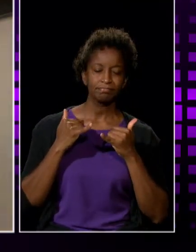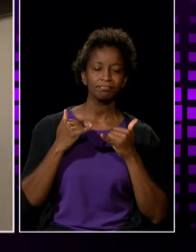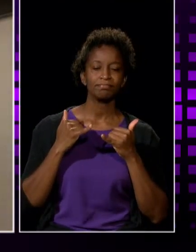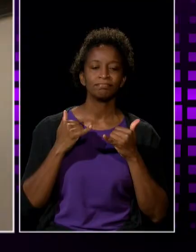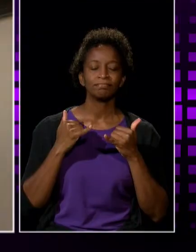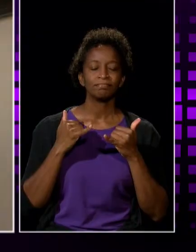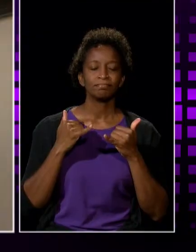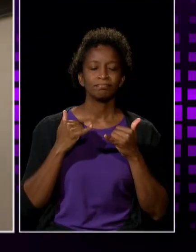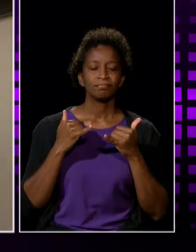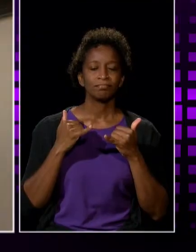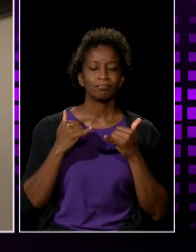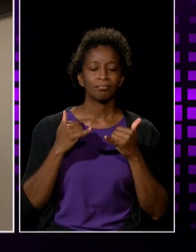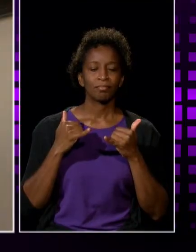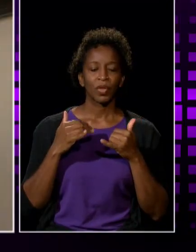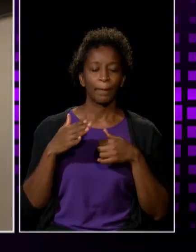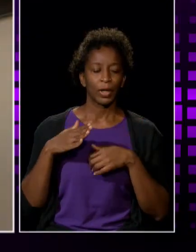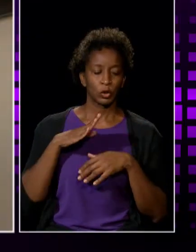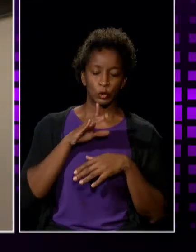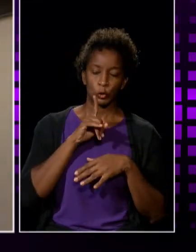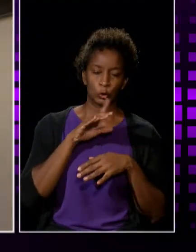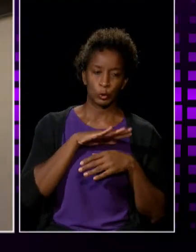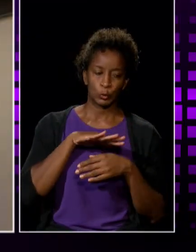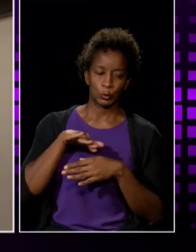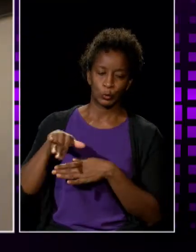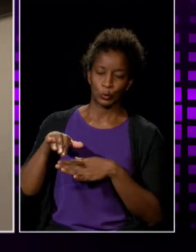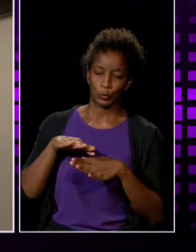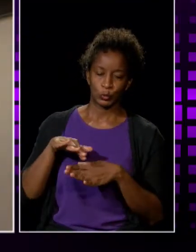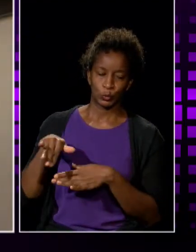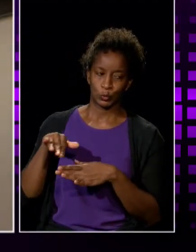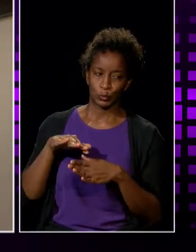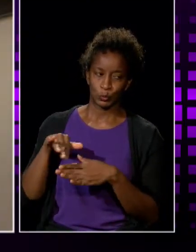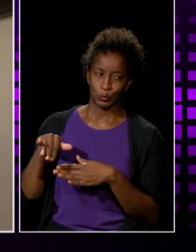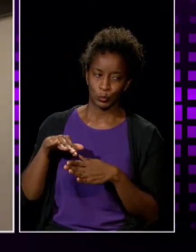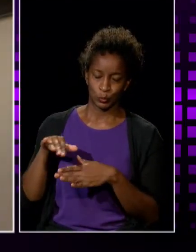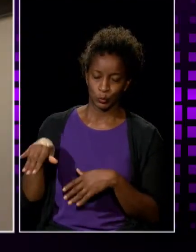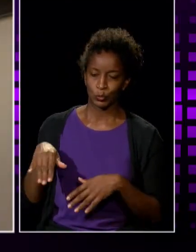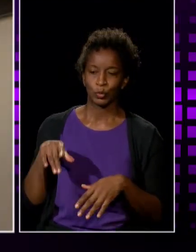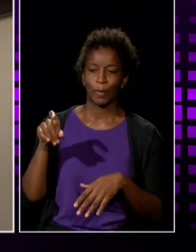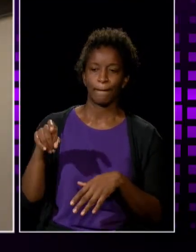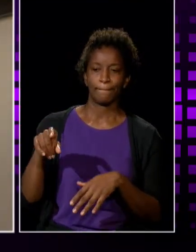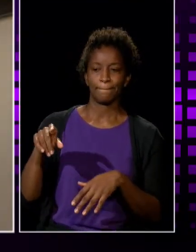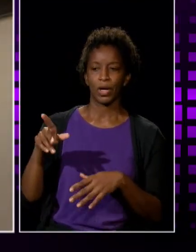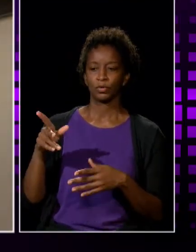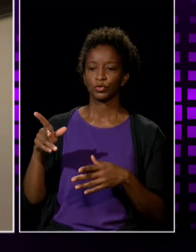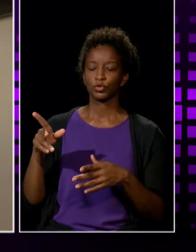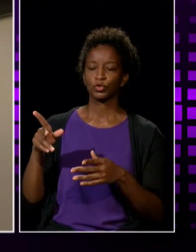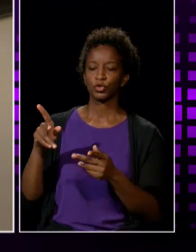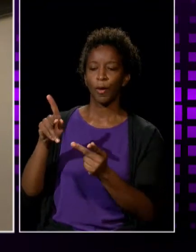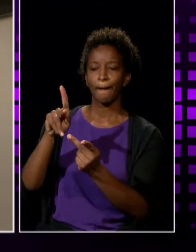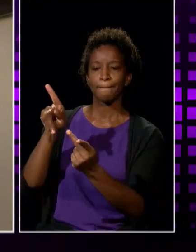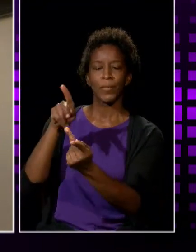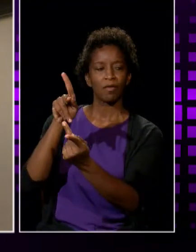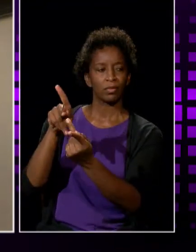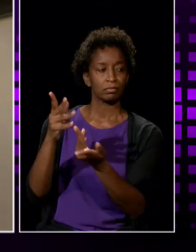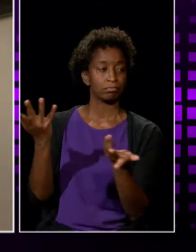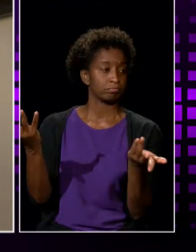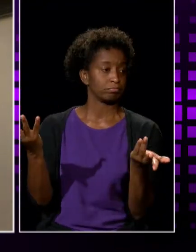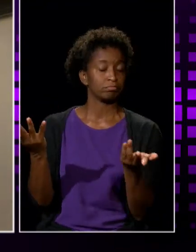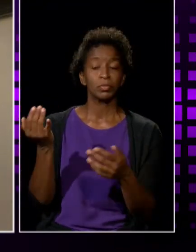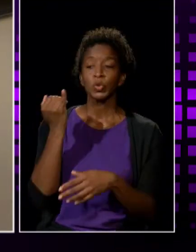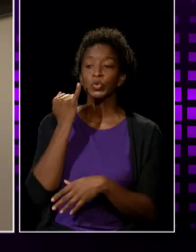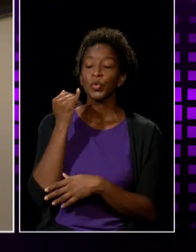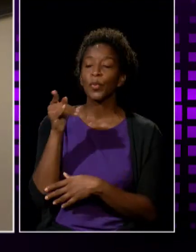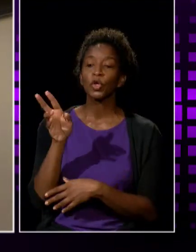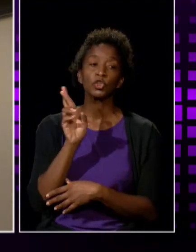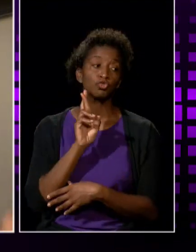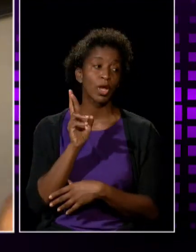So it's this thinking that Rihanna's a hero now. So if we see Rihanna on Twitter cursing somebody, she's no longer worthy to be a hero, because